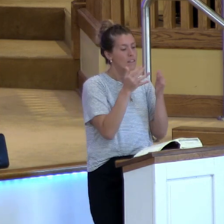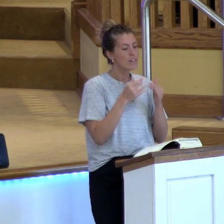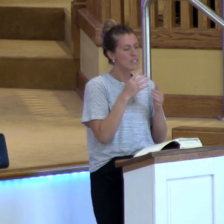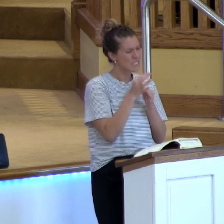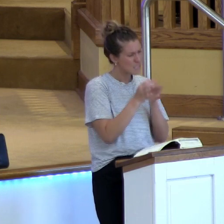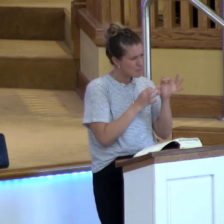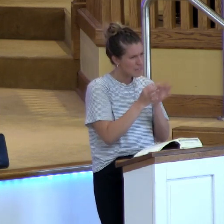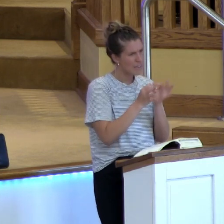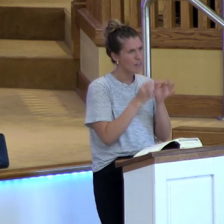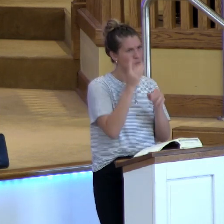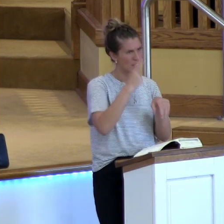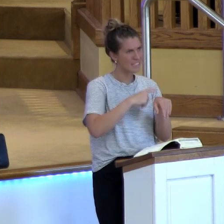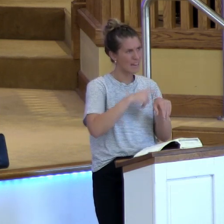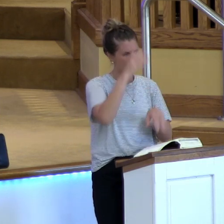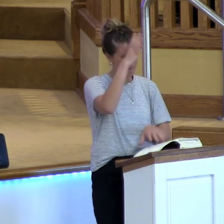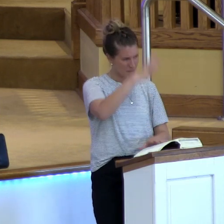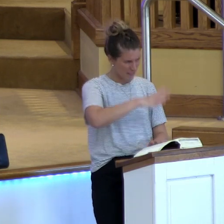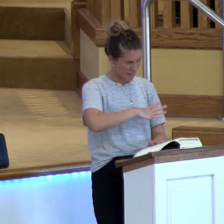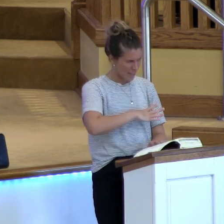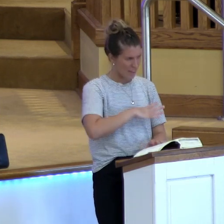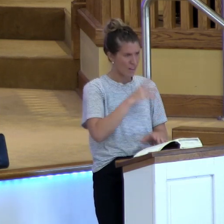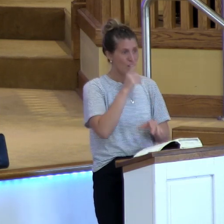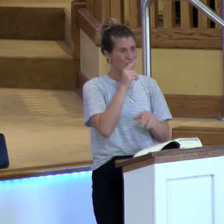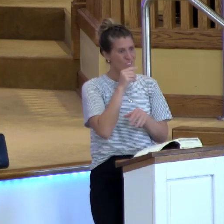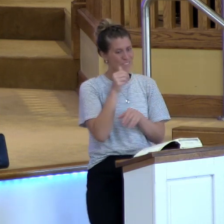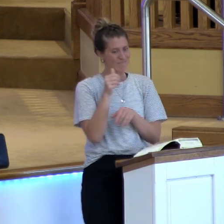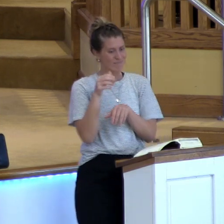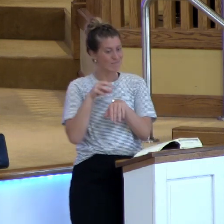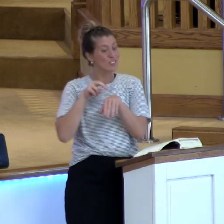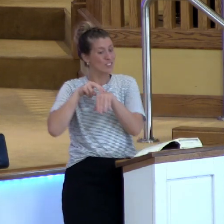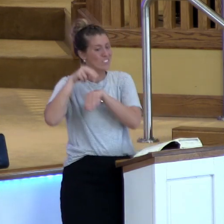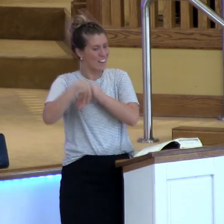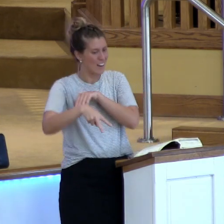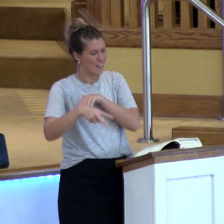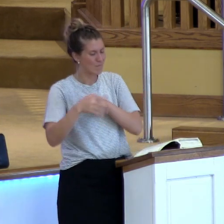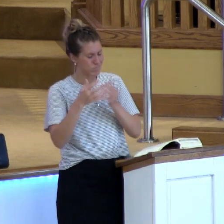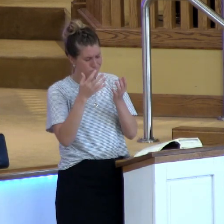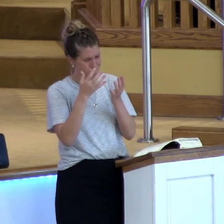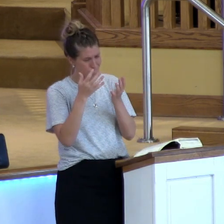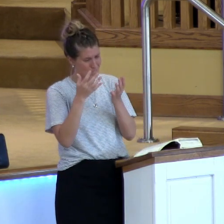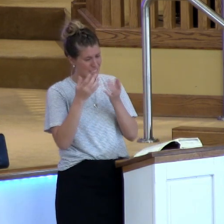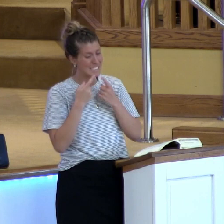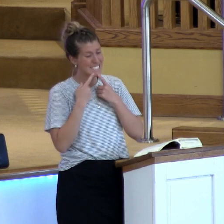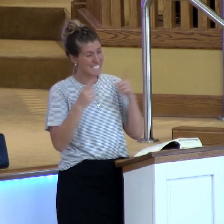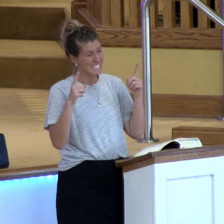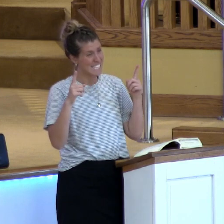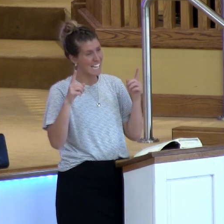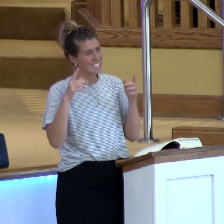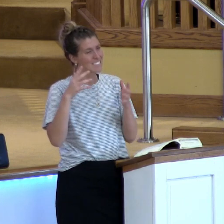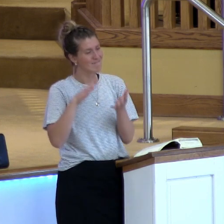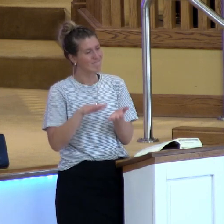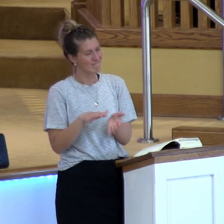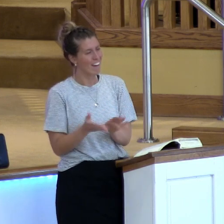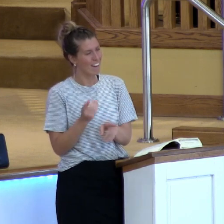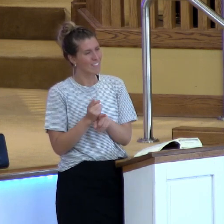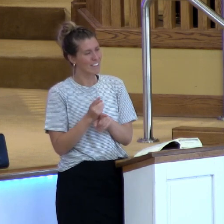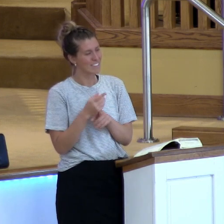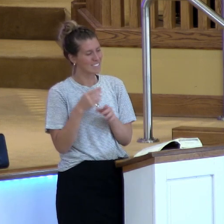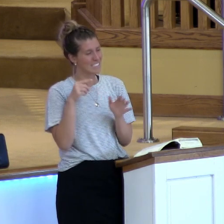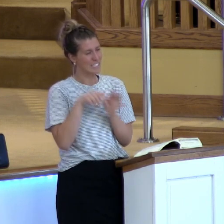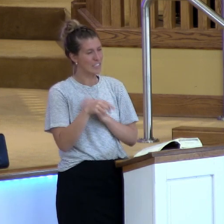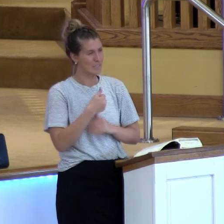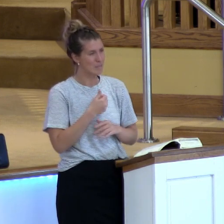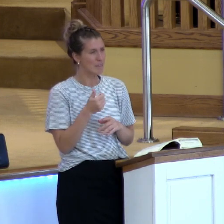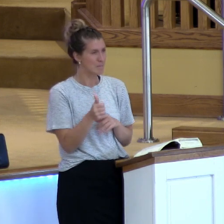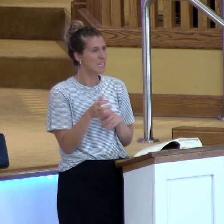how a man that made that jump, tragically, he was successful in his attempt to commit suicide. And when